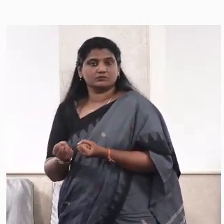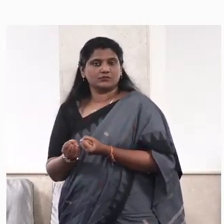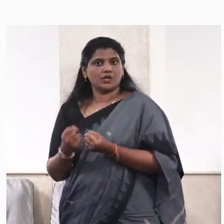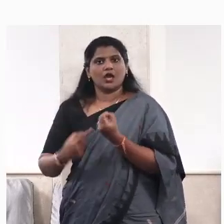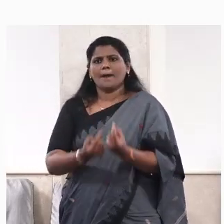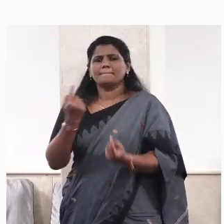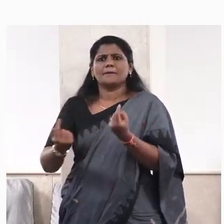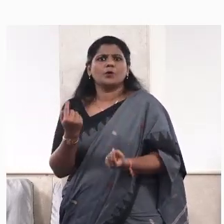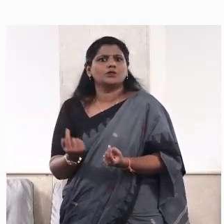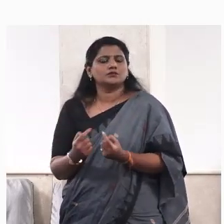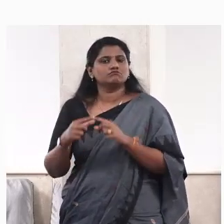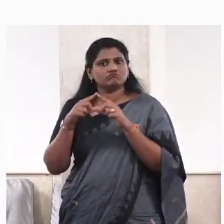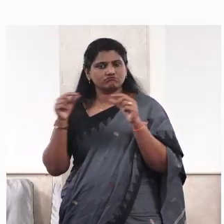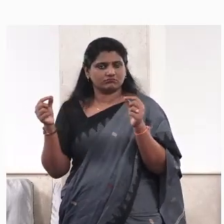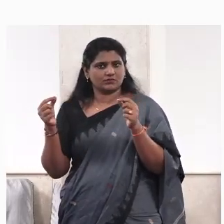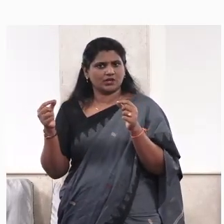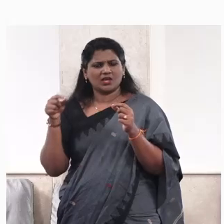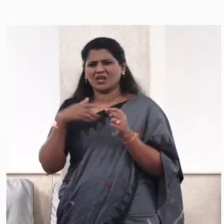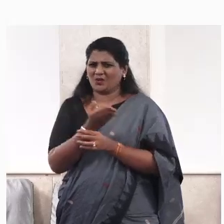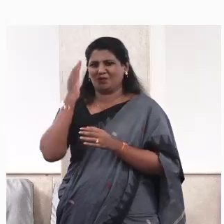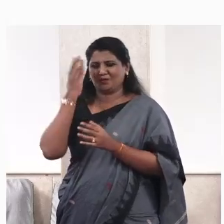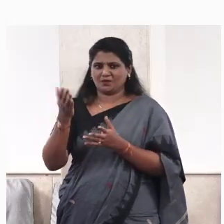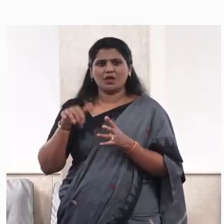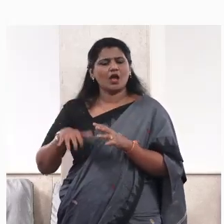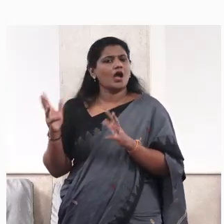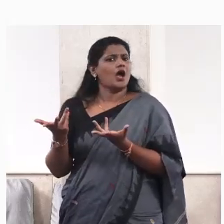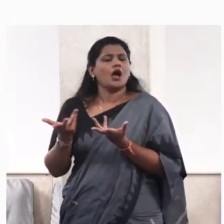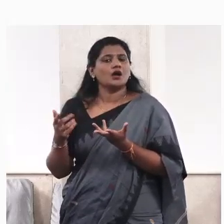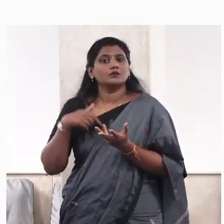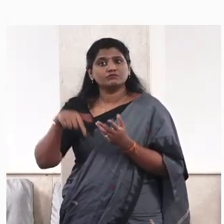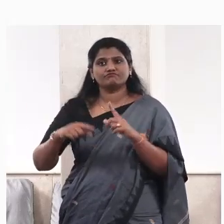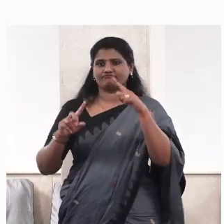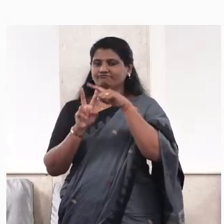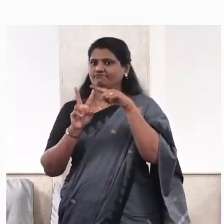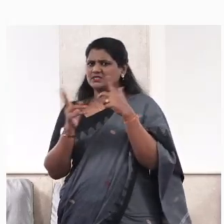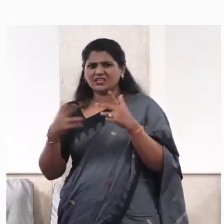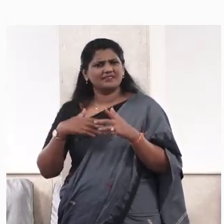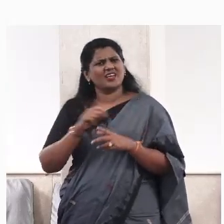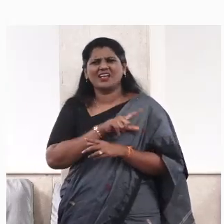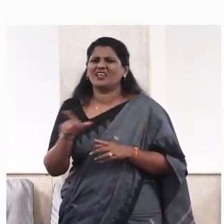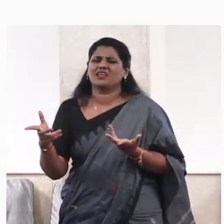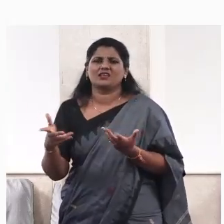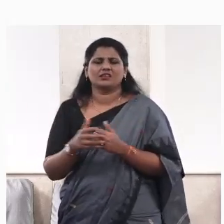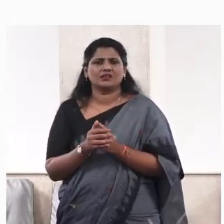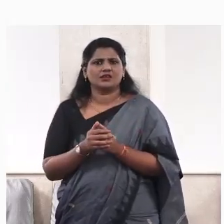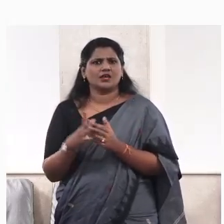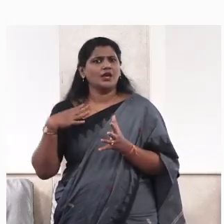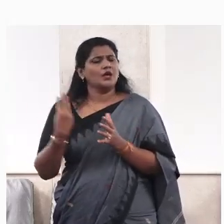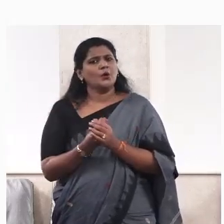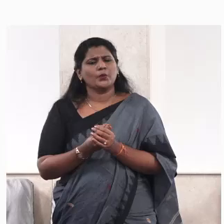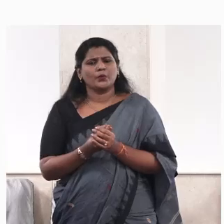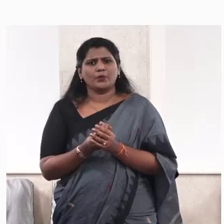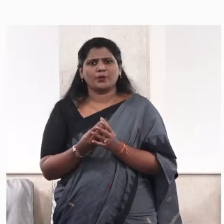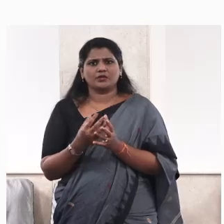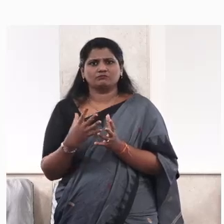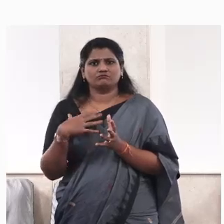political dialogue where, how the dialogues are on TV and everything. So maybe if we could make